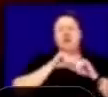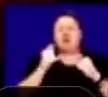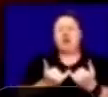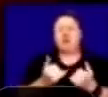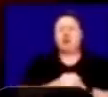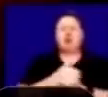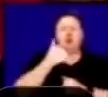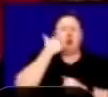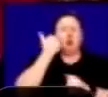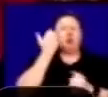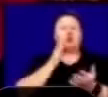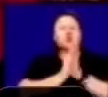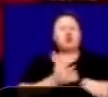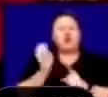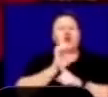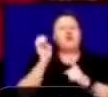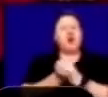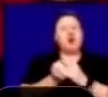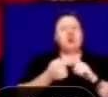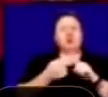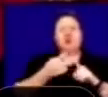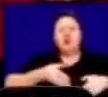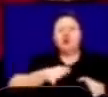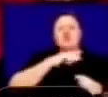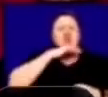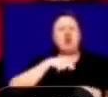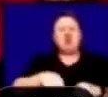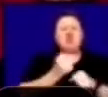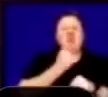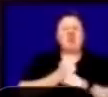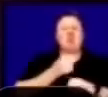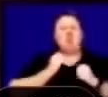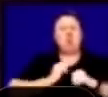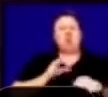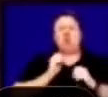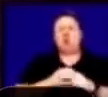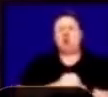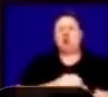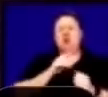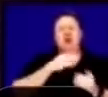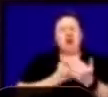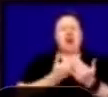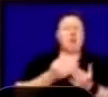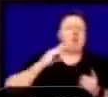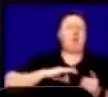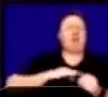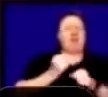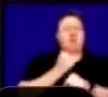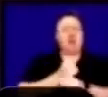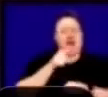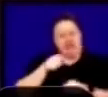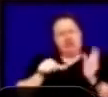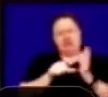to destroy the environment, dirty our rivers and pollute the environment as long as they can make profit. That is